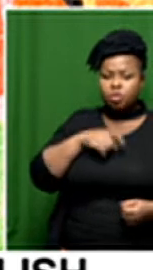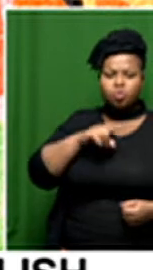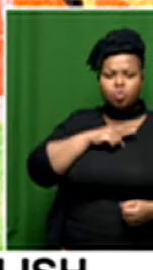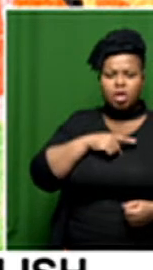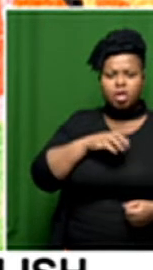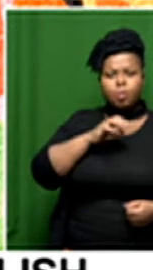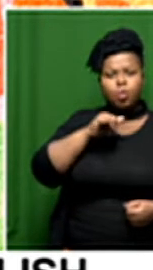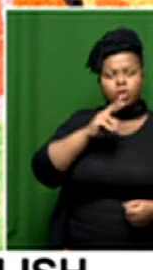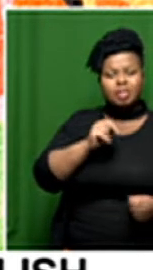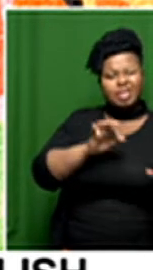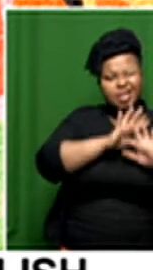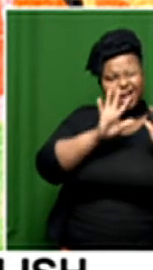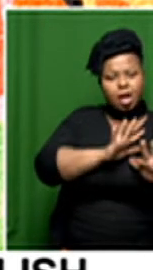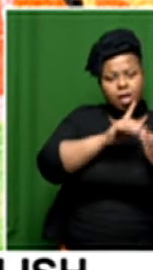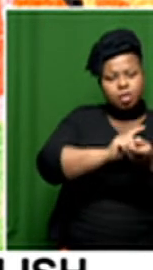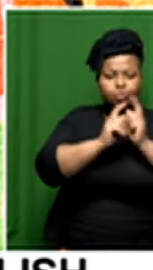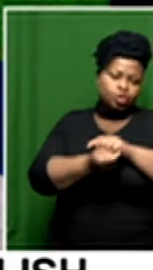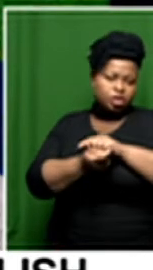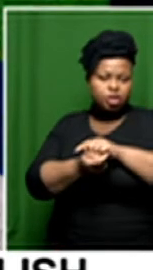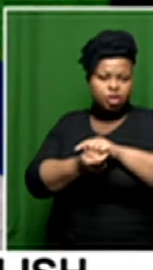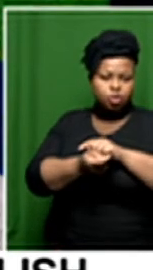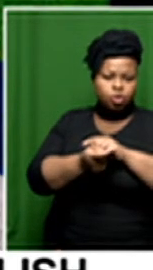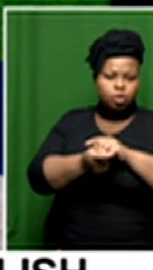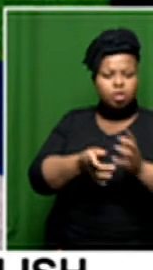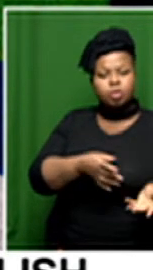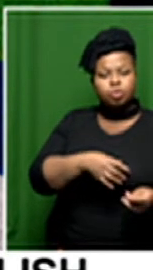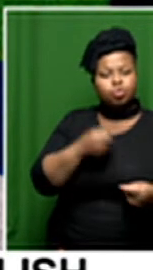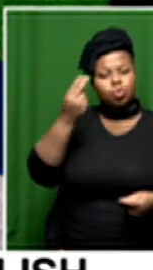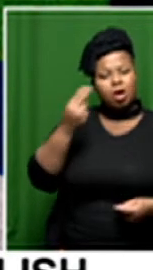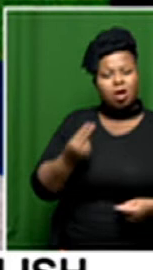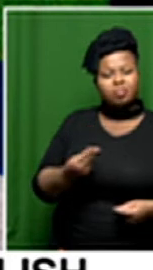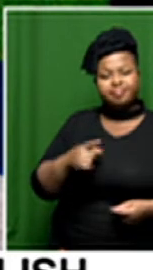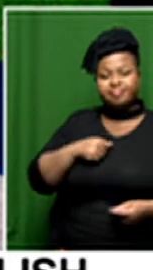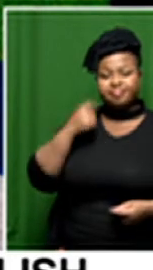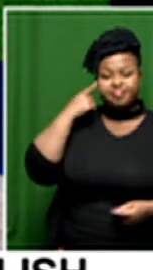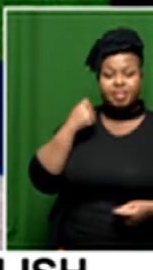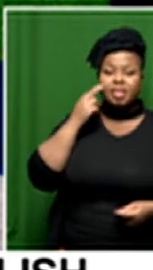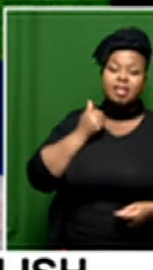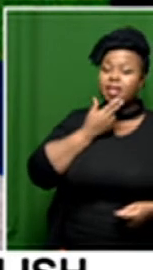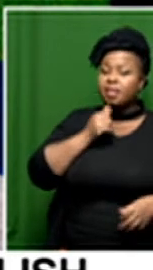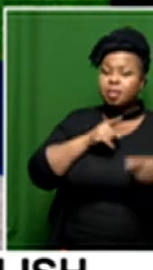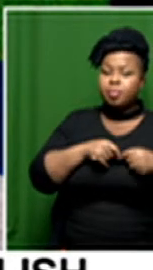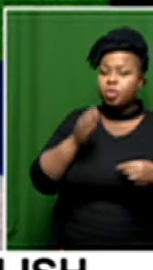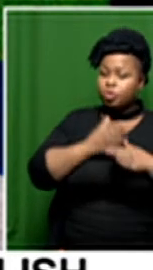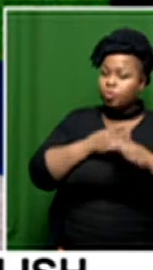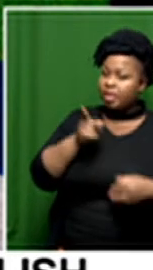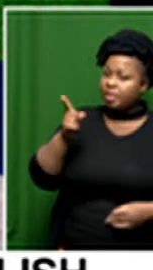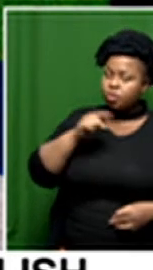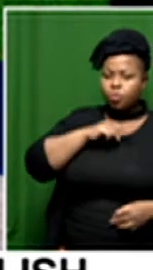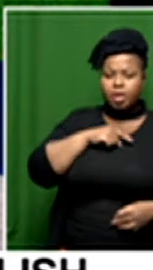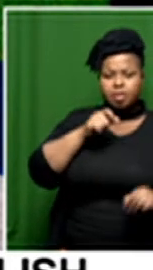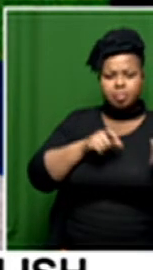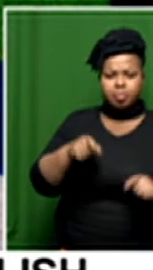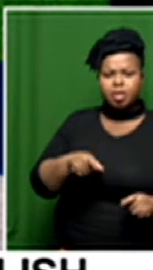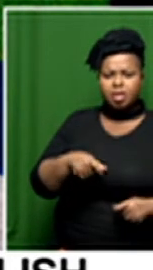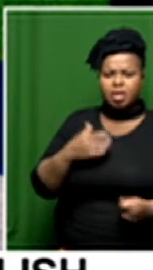pure malt and trying to turn it into like pure art. So I think the nice part about this installation and piece of work is that people can kind of like